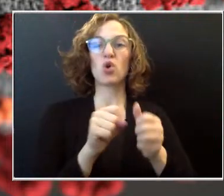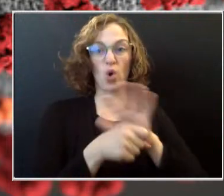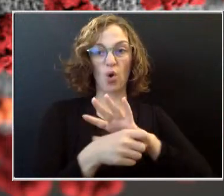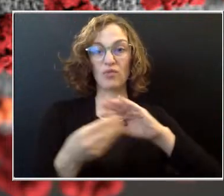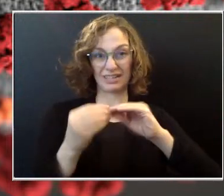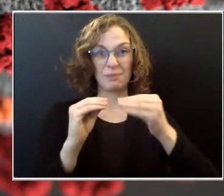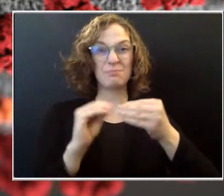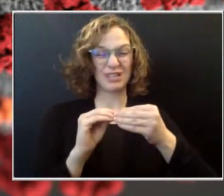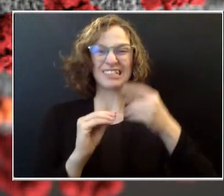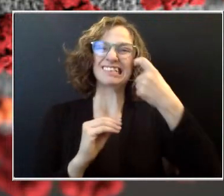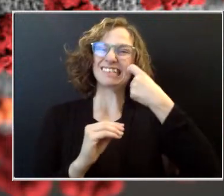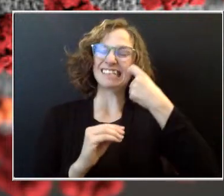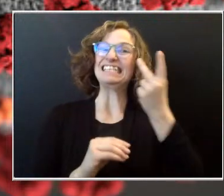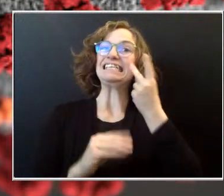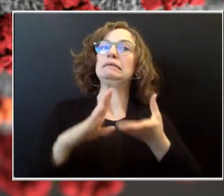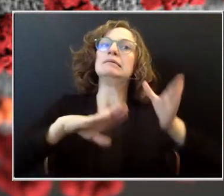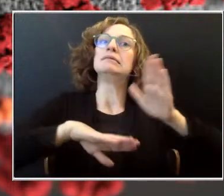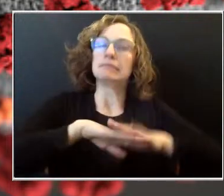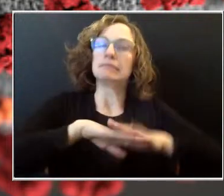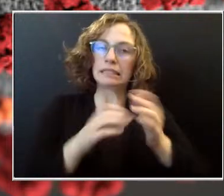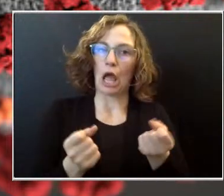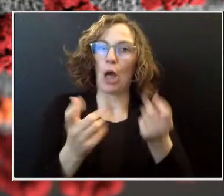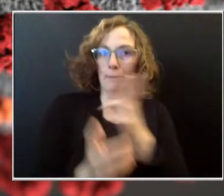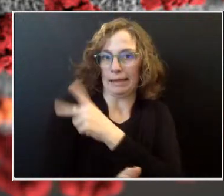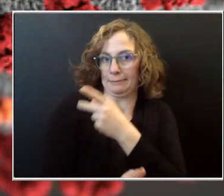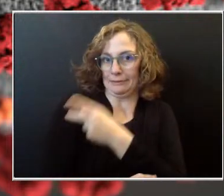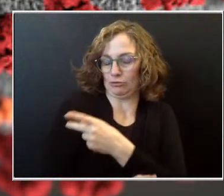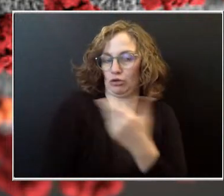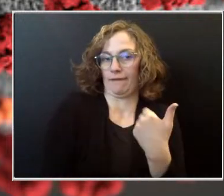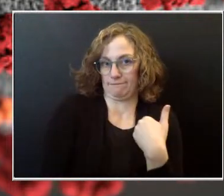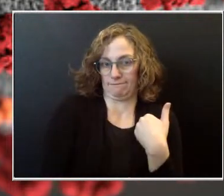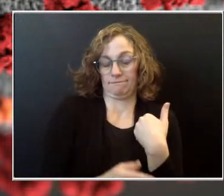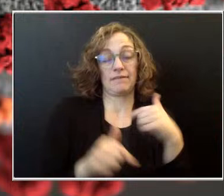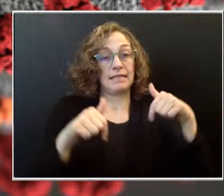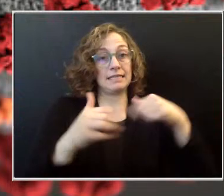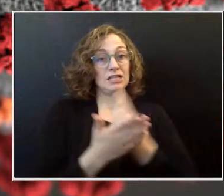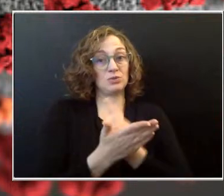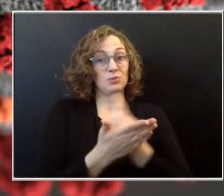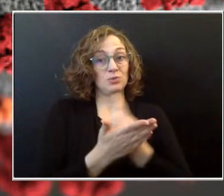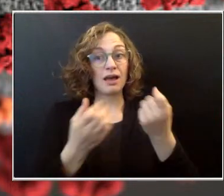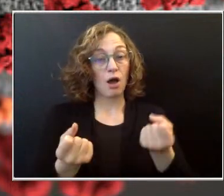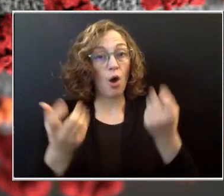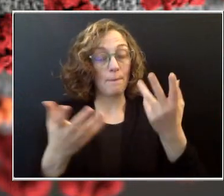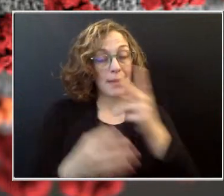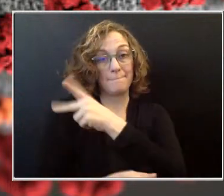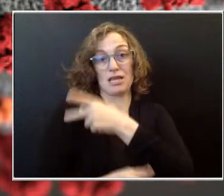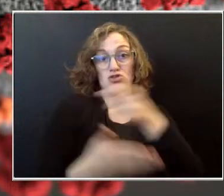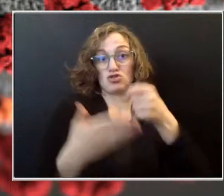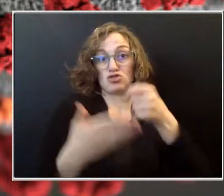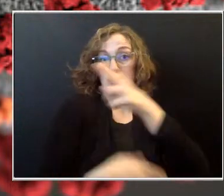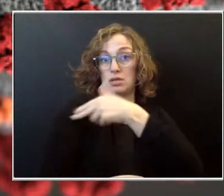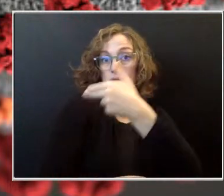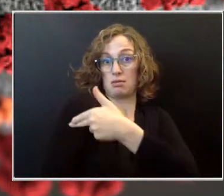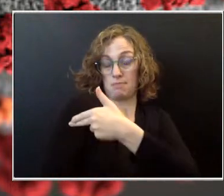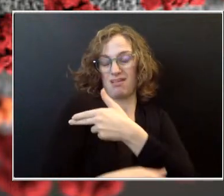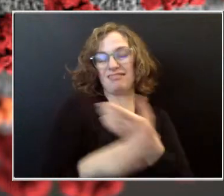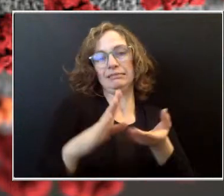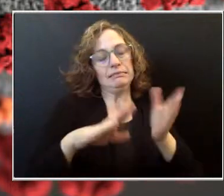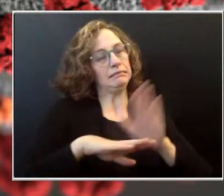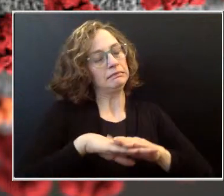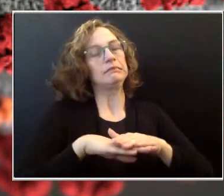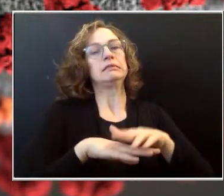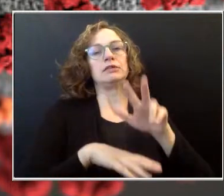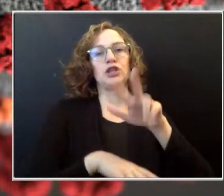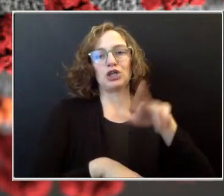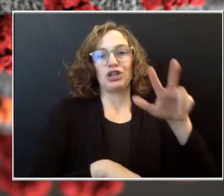cases. This week's number of active inpatients went up to 33. Last week we were at 19. Dr. Dana